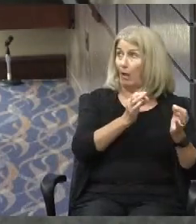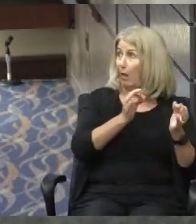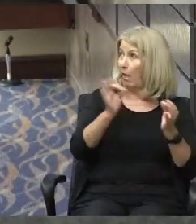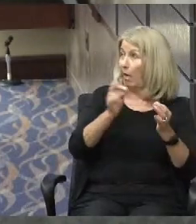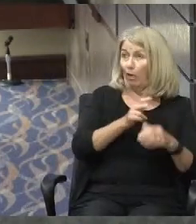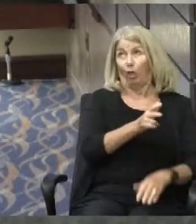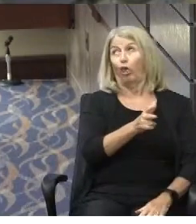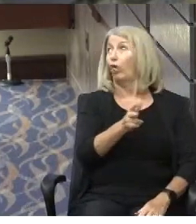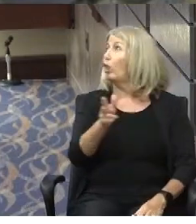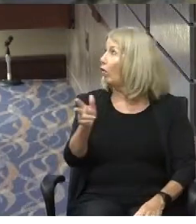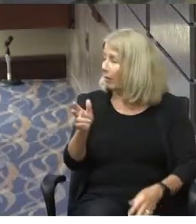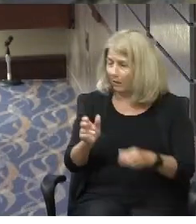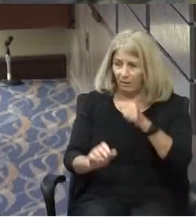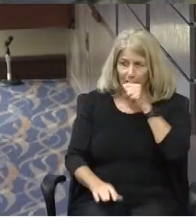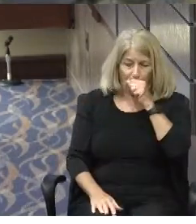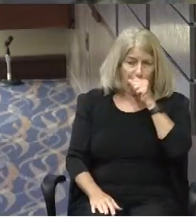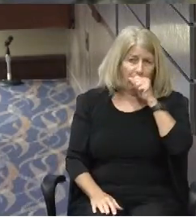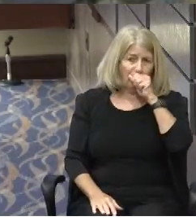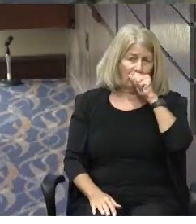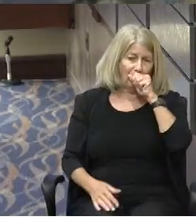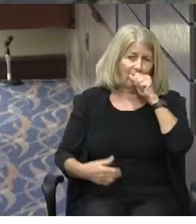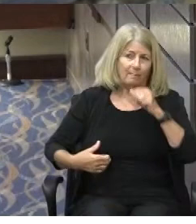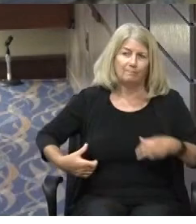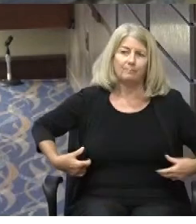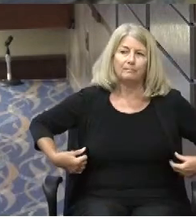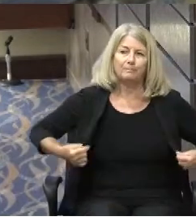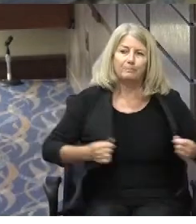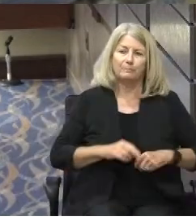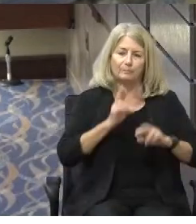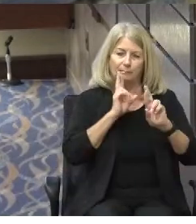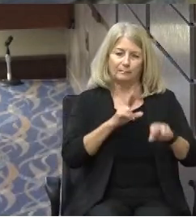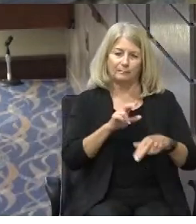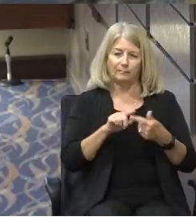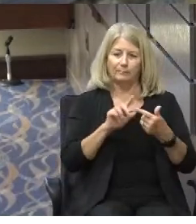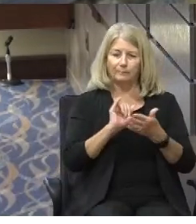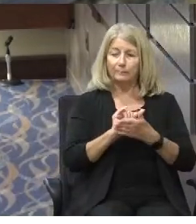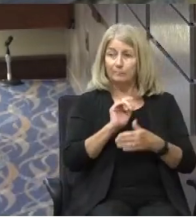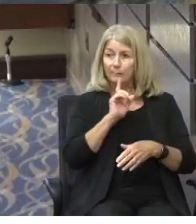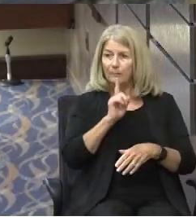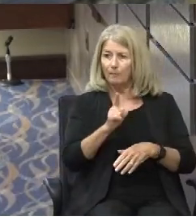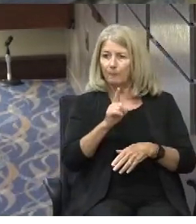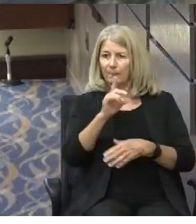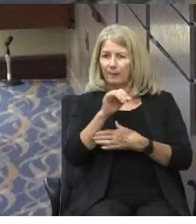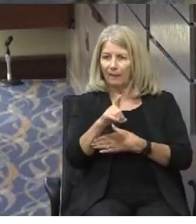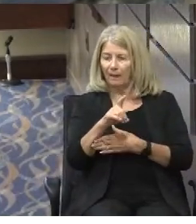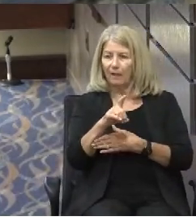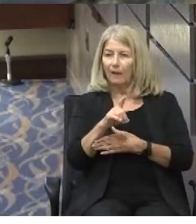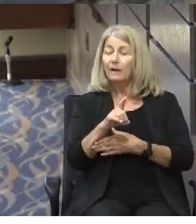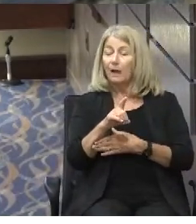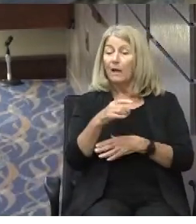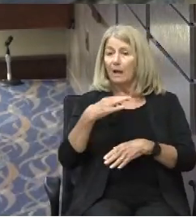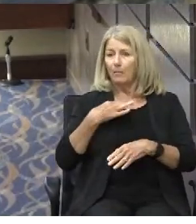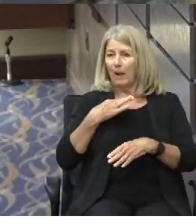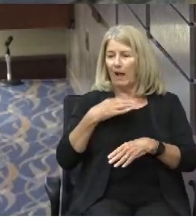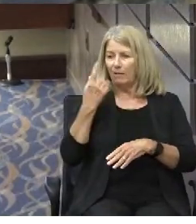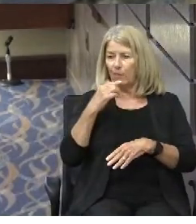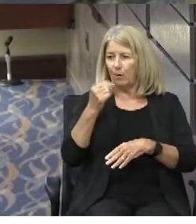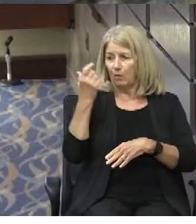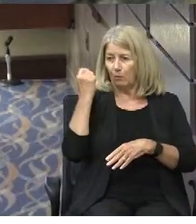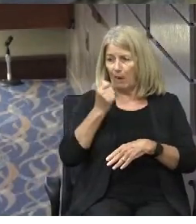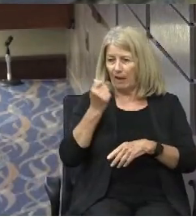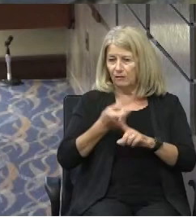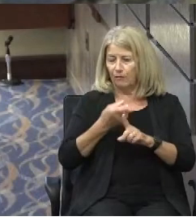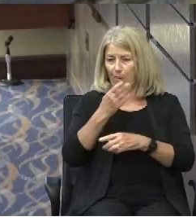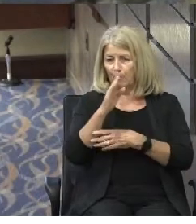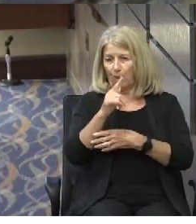that. To respond to that, Councilwoman Palmer, we actually did apply for a grant from Bloomberg, working with